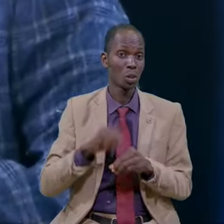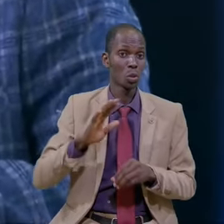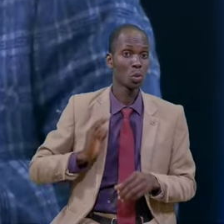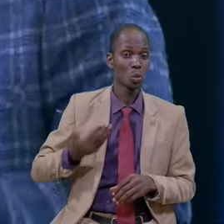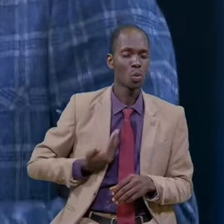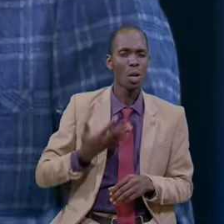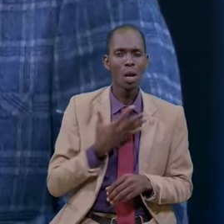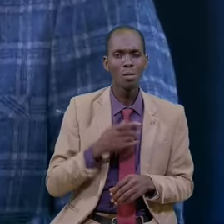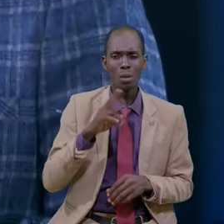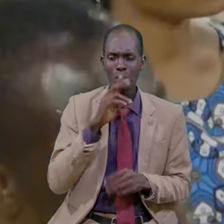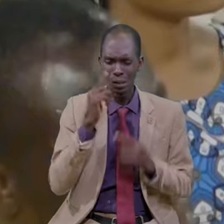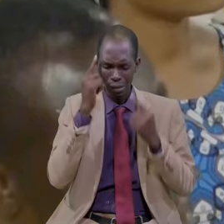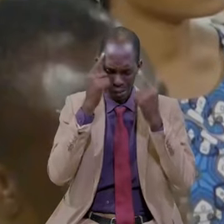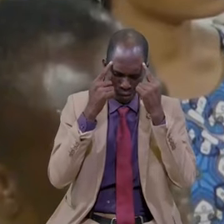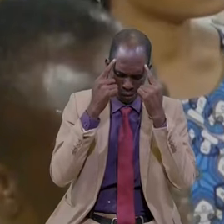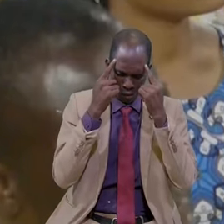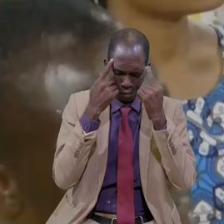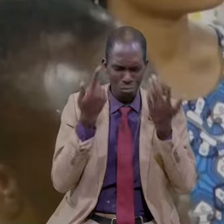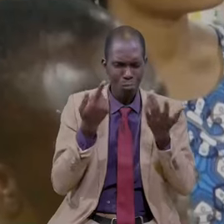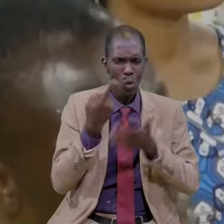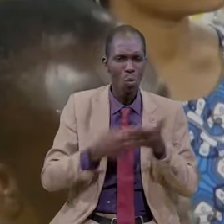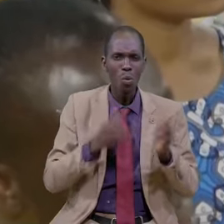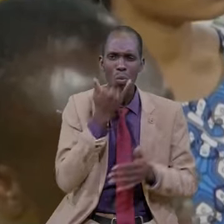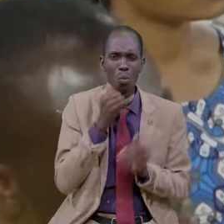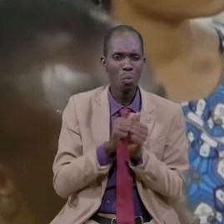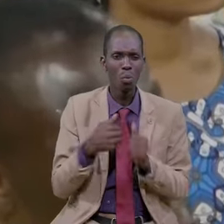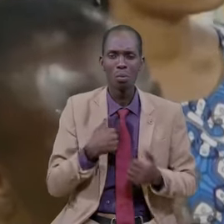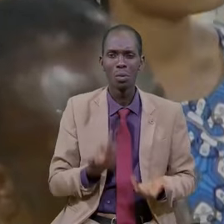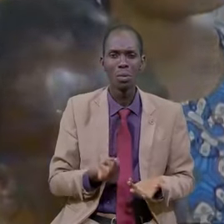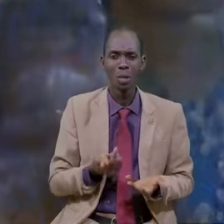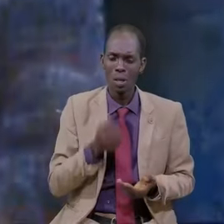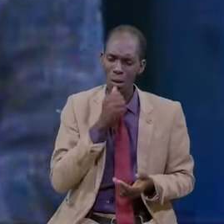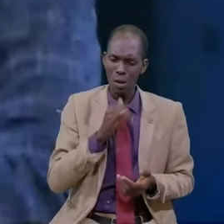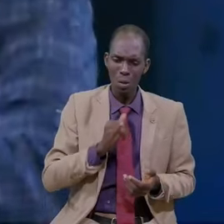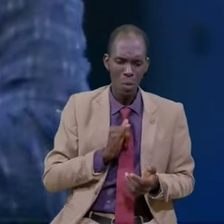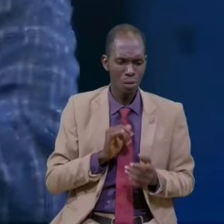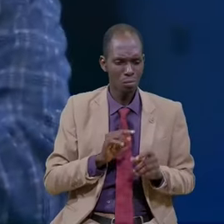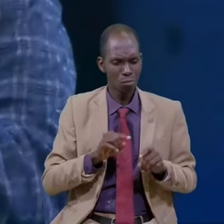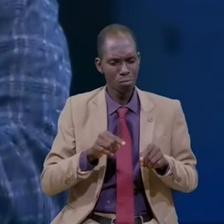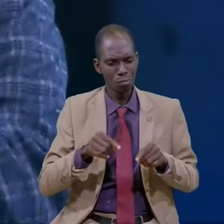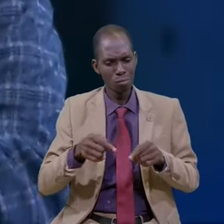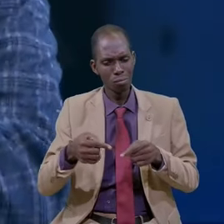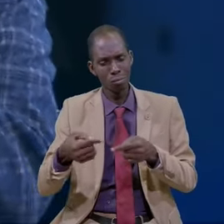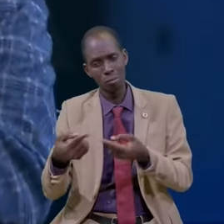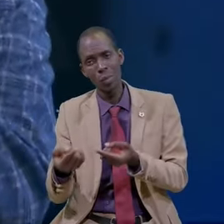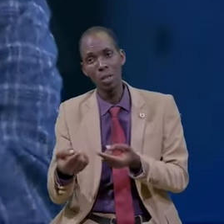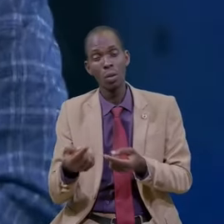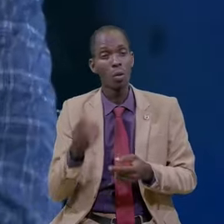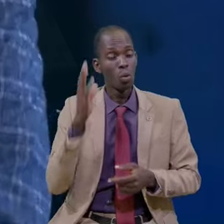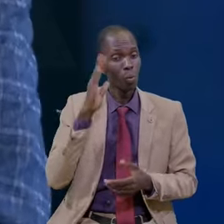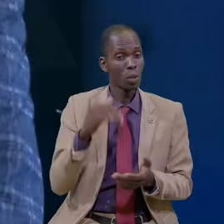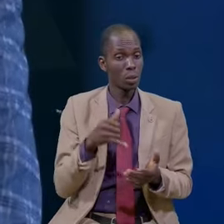wondering what's happening to me am I going and going and going will it be said